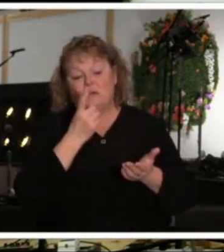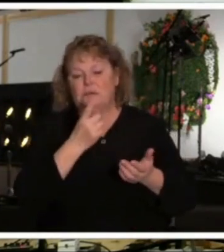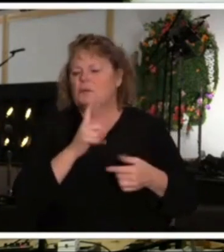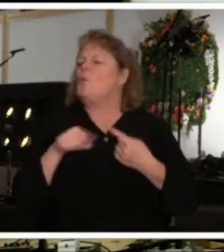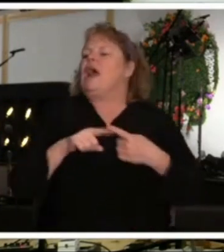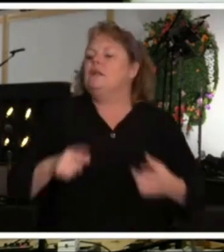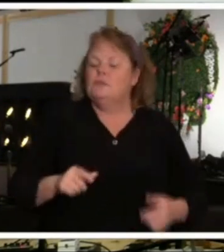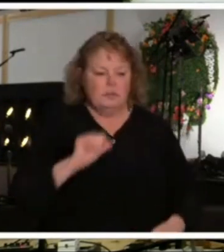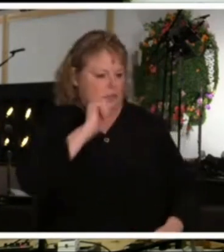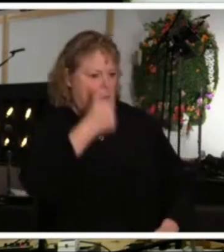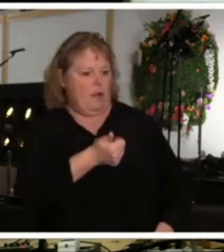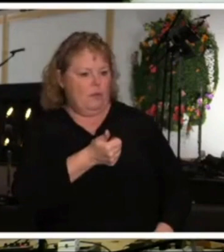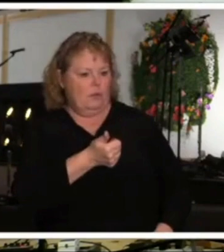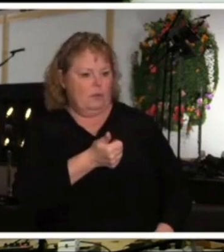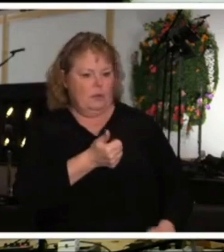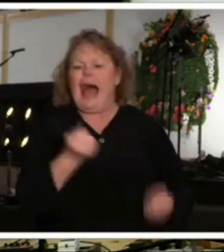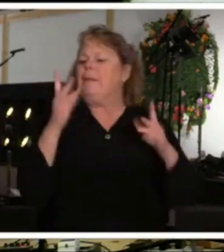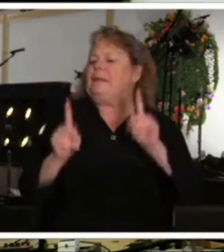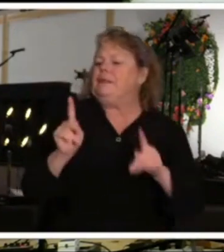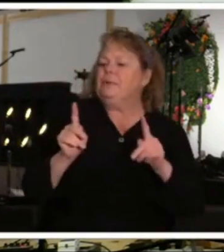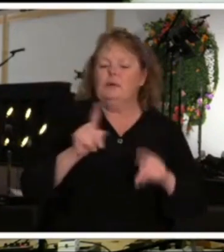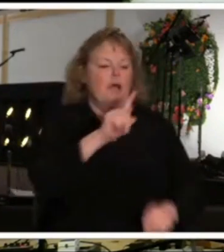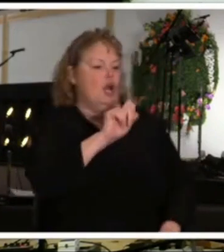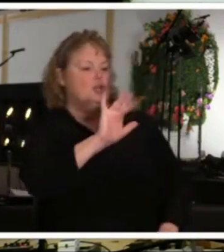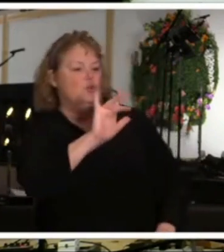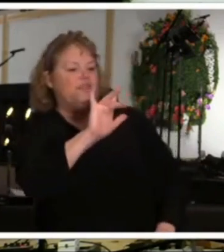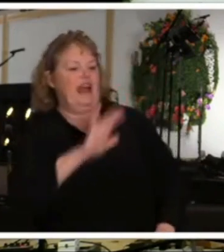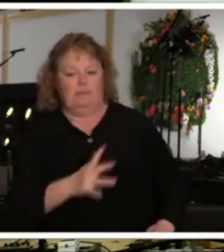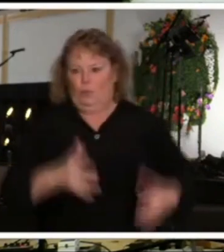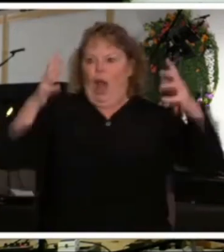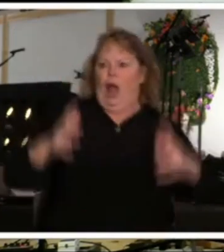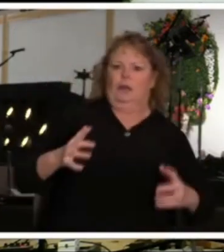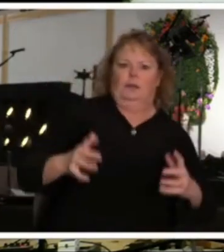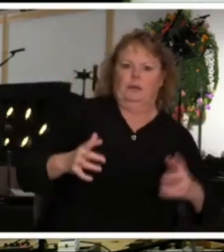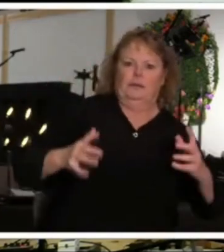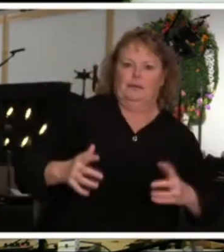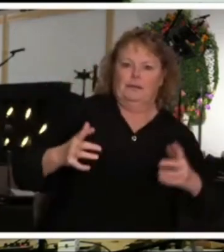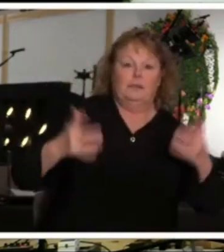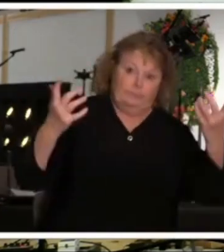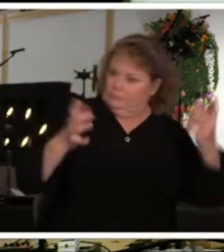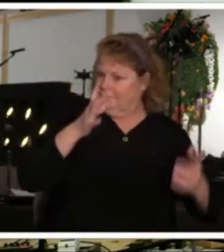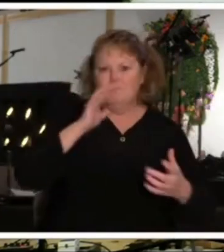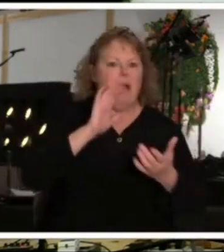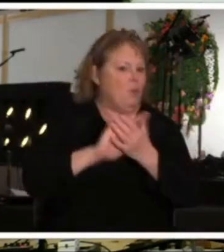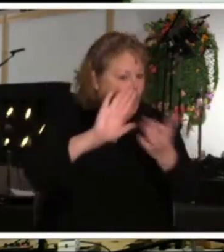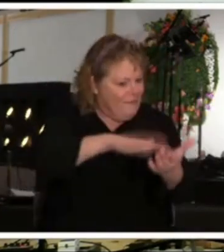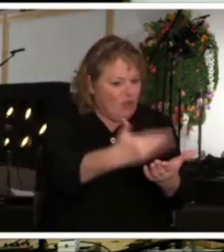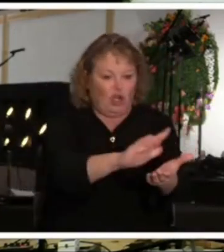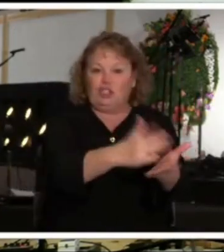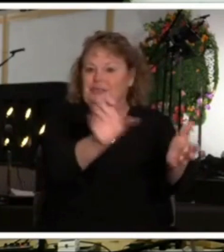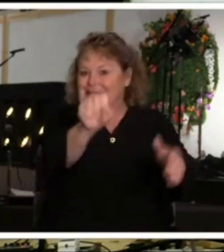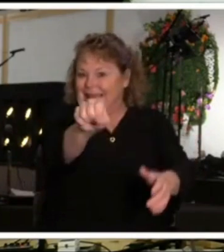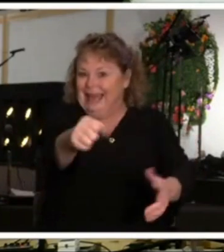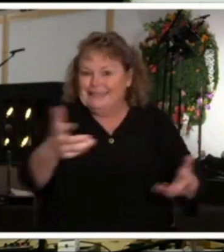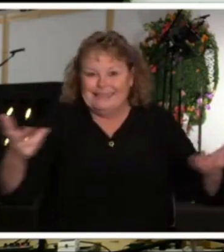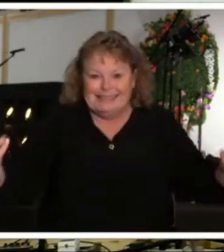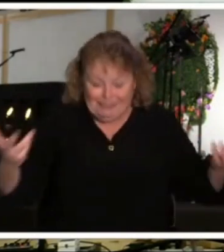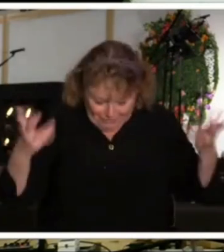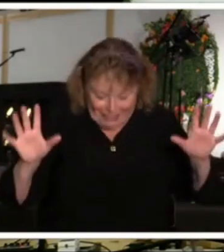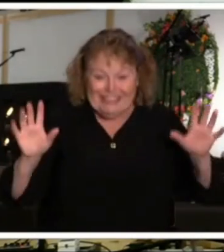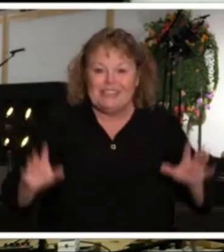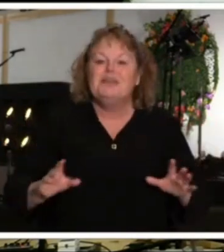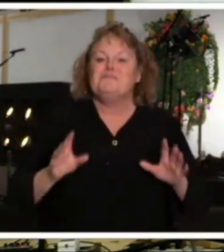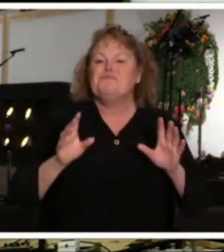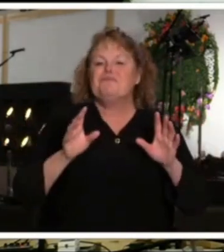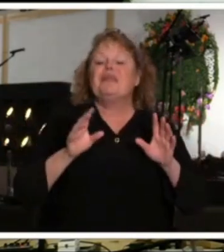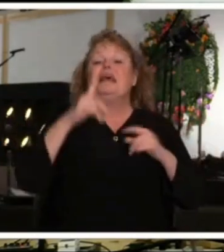when? Tomorrow. How many people? 125. What? But she gets it done. She gets it done. So we